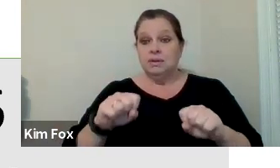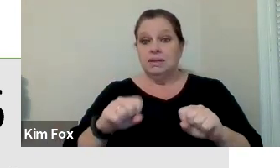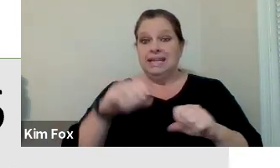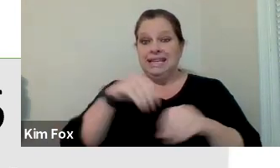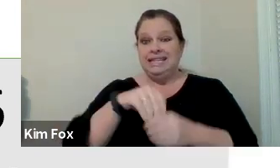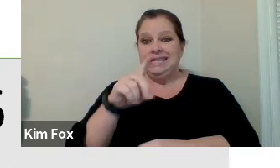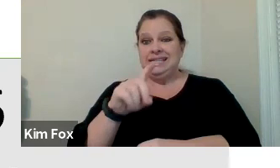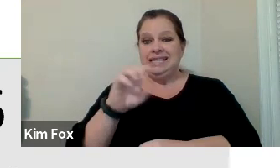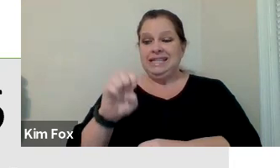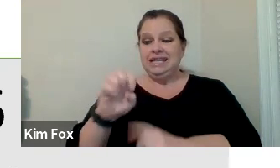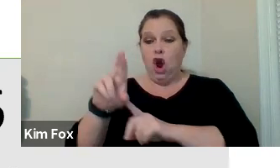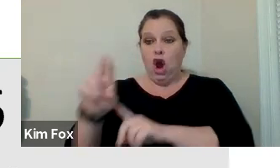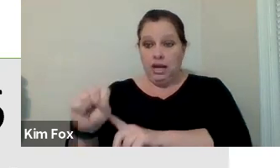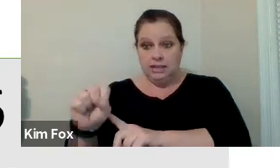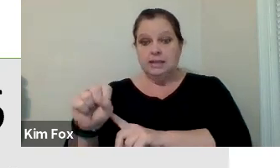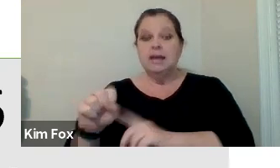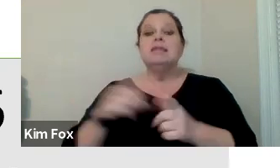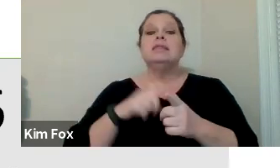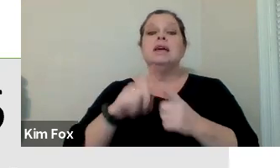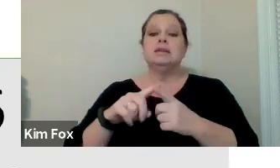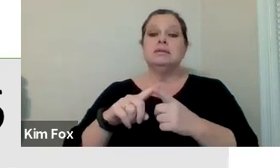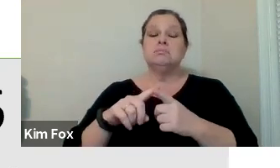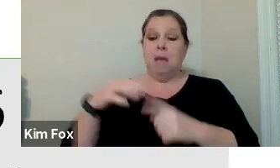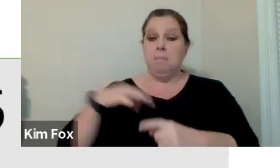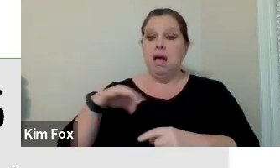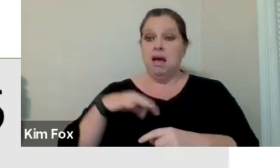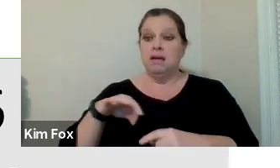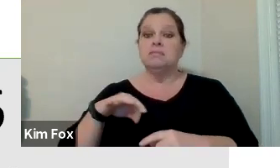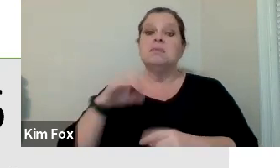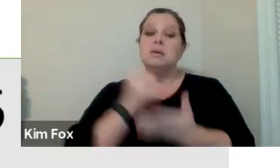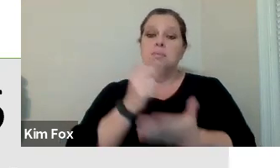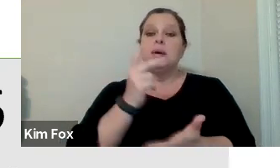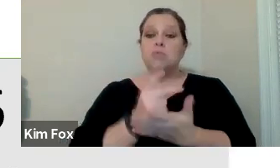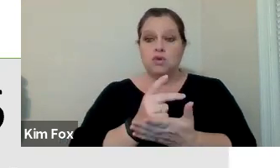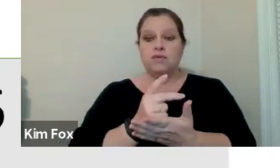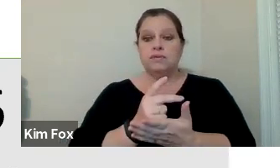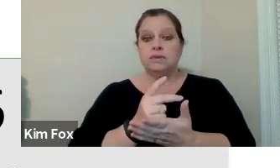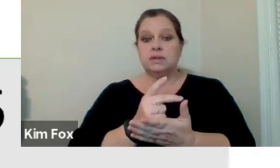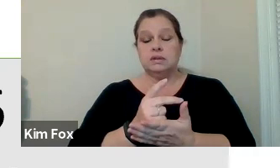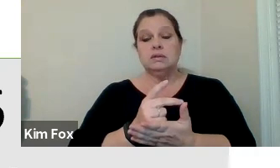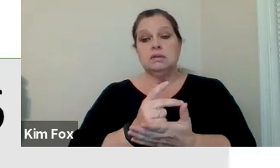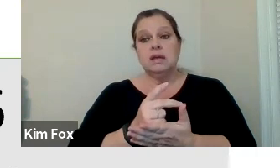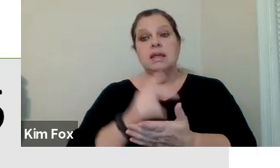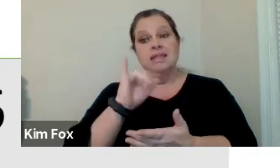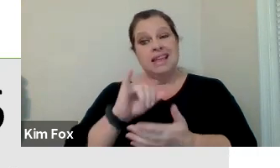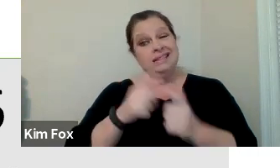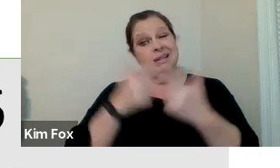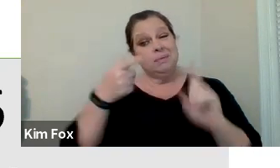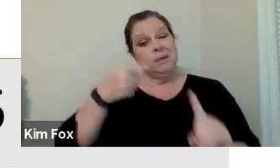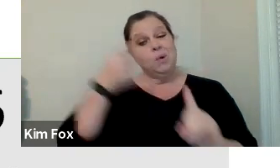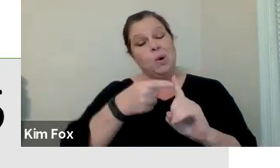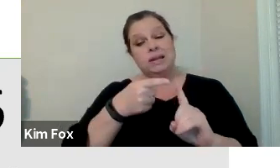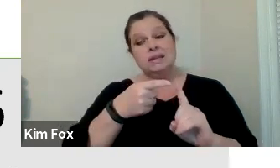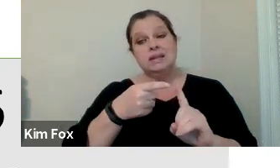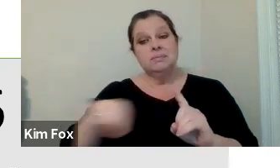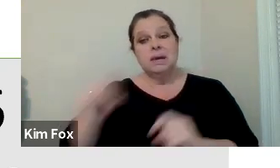DEERS. And then you need to apply, of course, and then be approved. That is the big point right there, to make sure